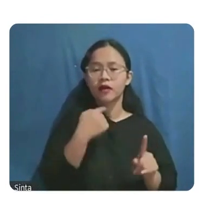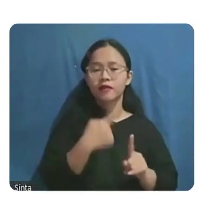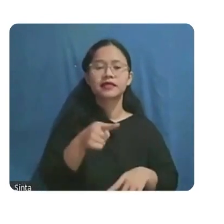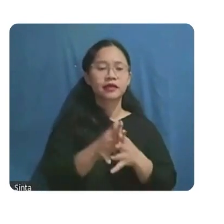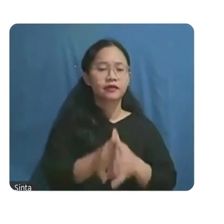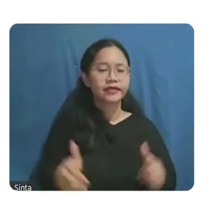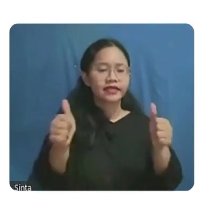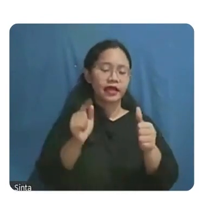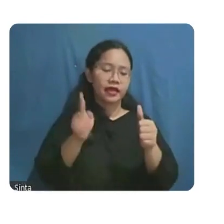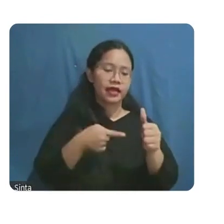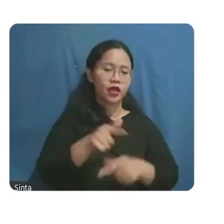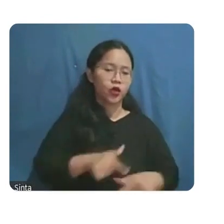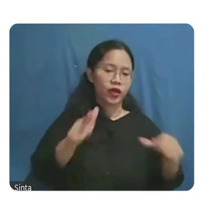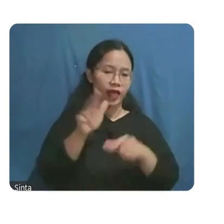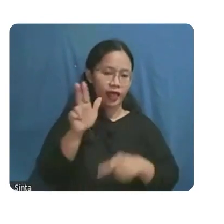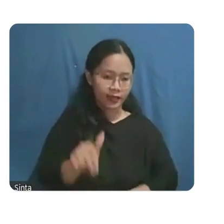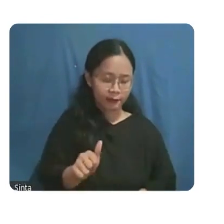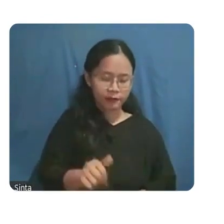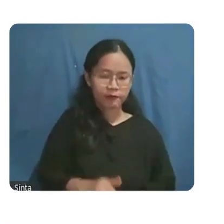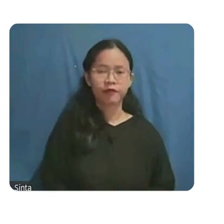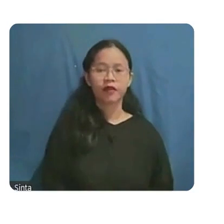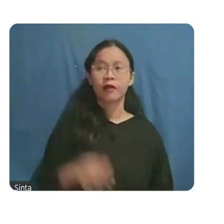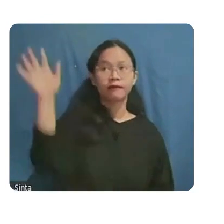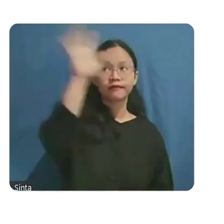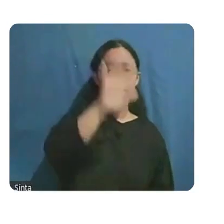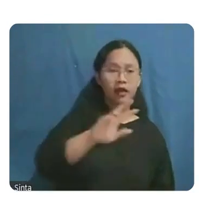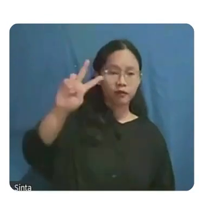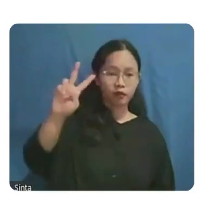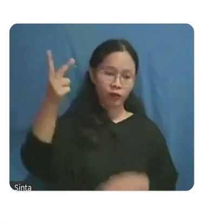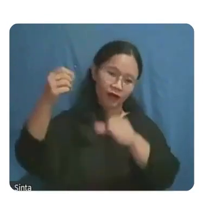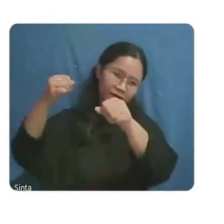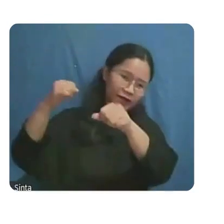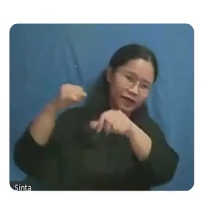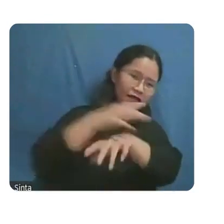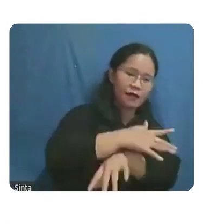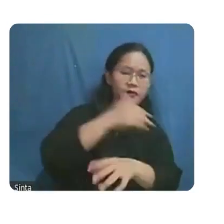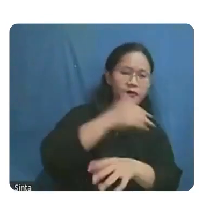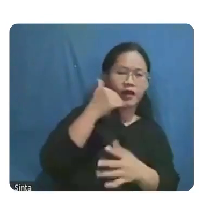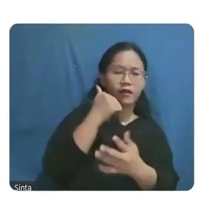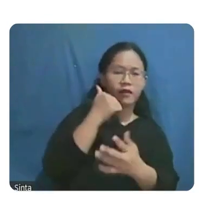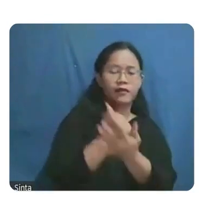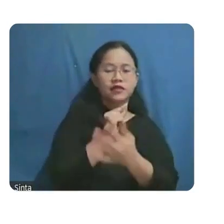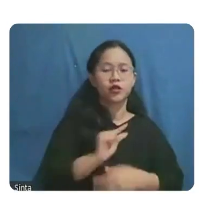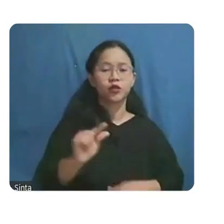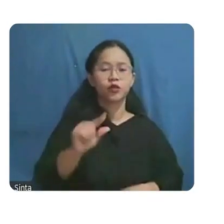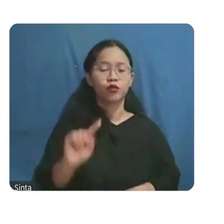environment. And climate change will impact to the food security and health security.